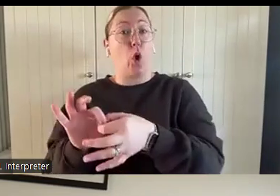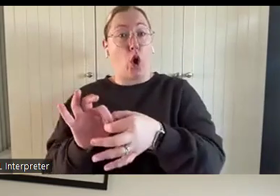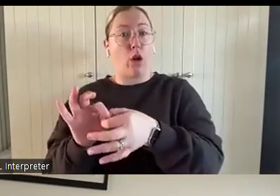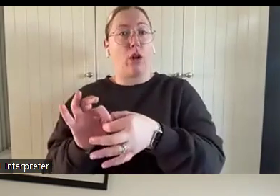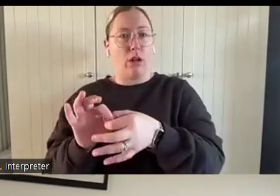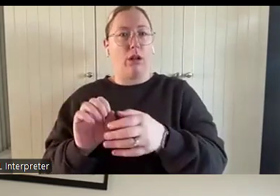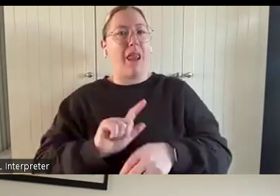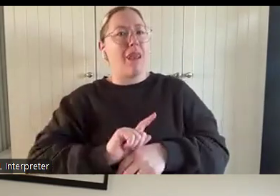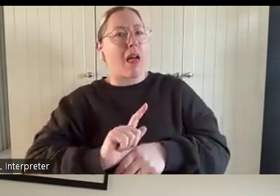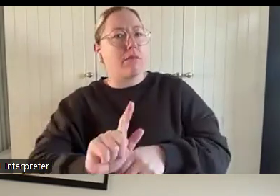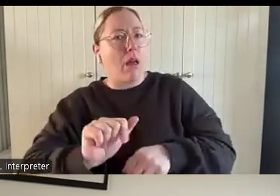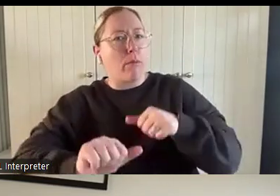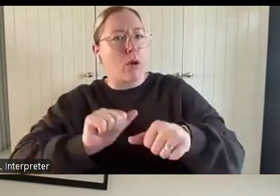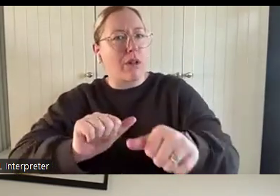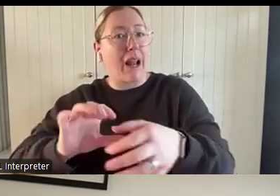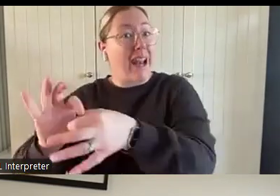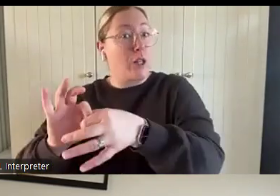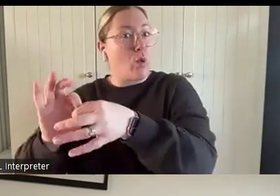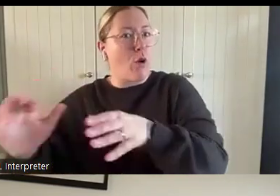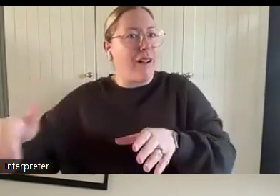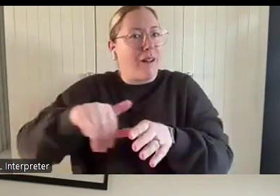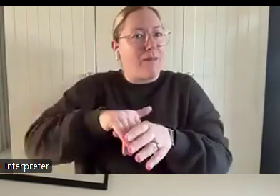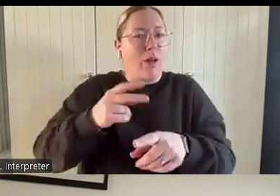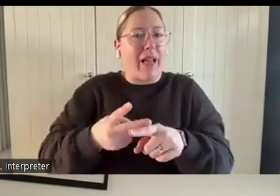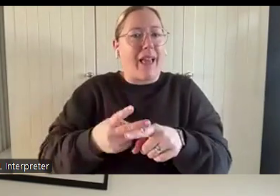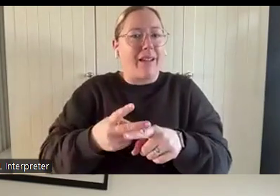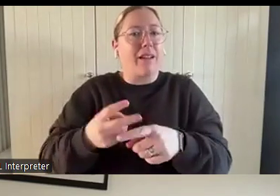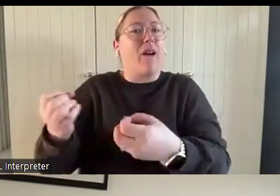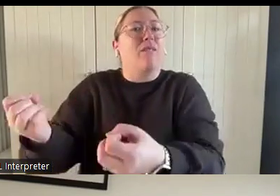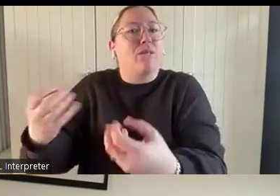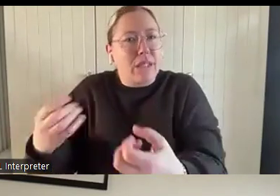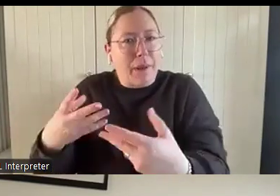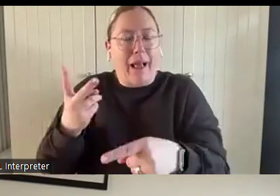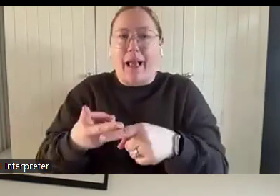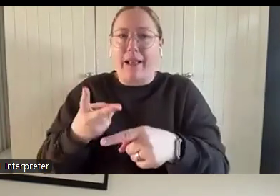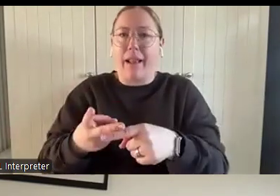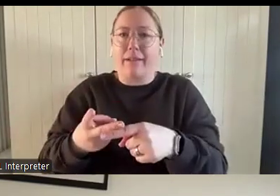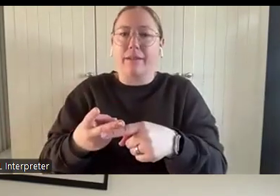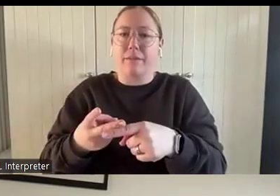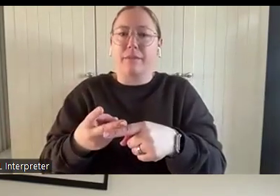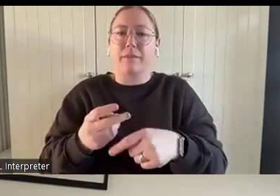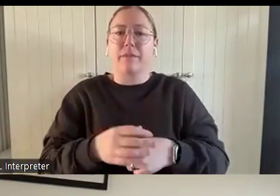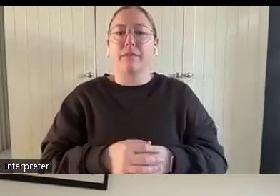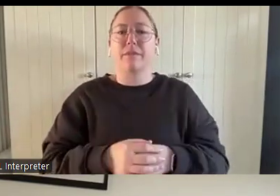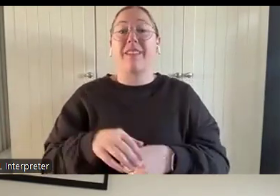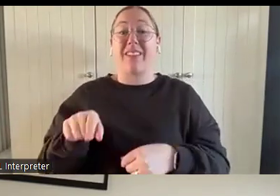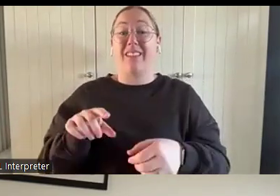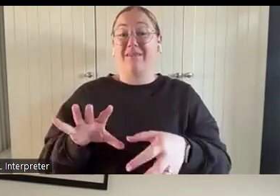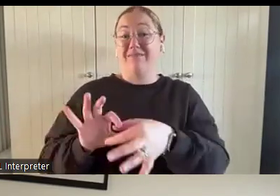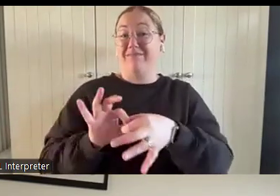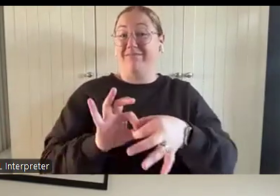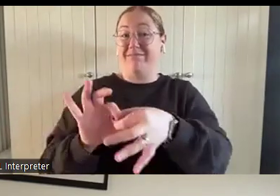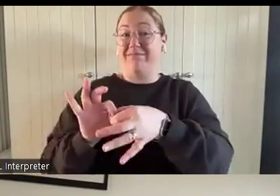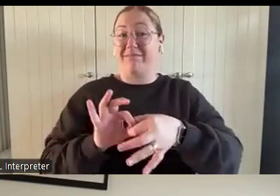of feedback. That experience highlighted the difference between co-creation and co-production and reinforced for us